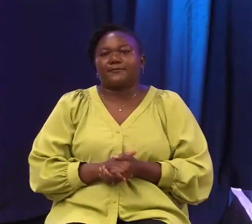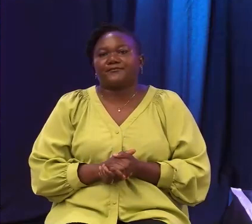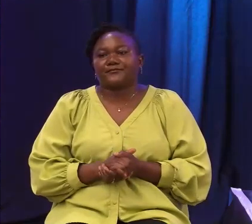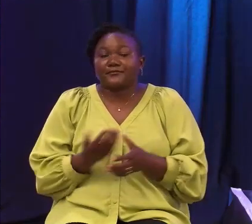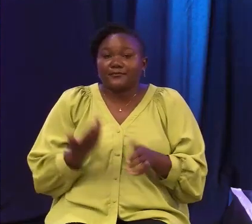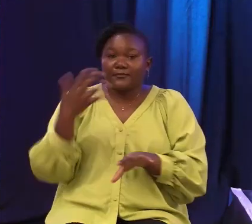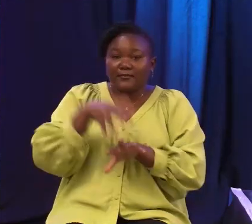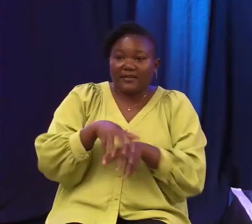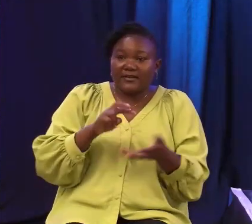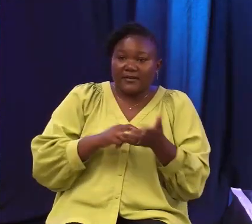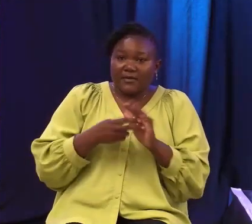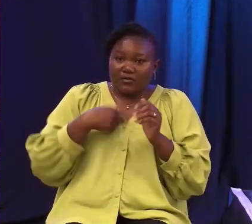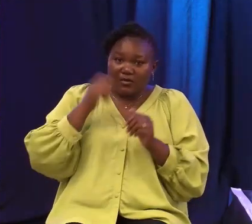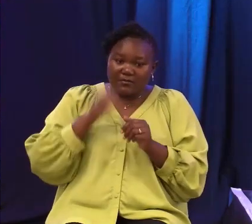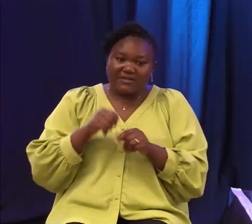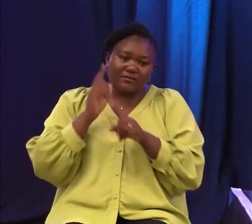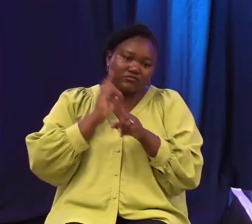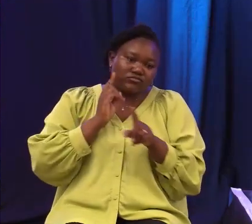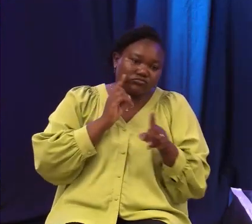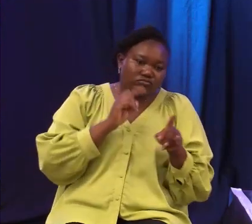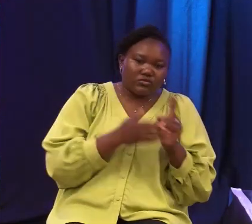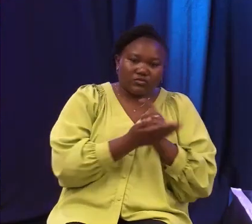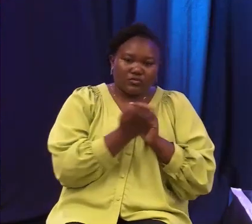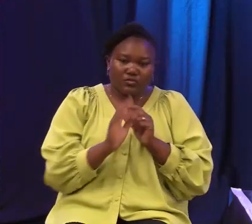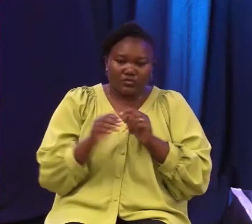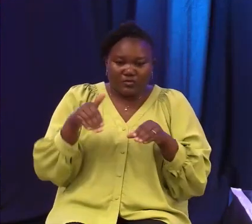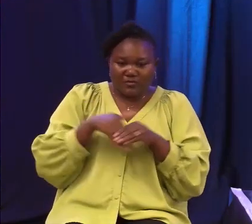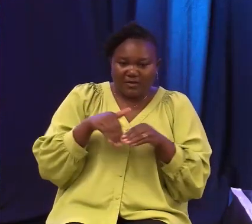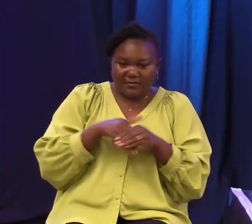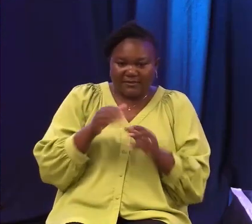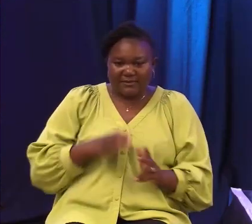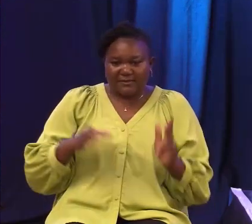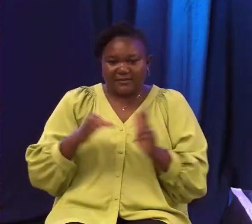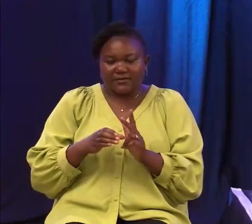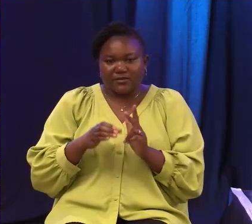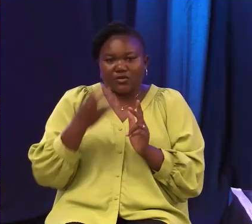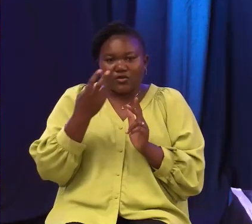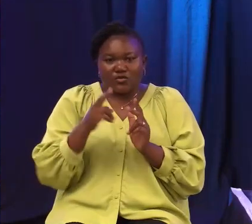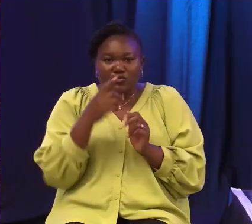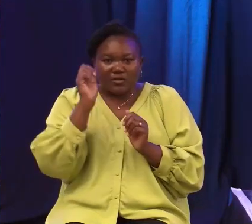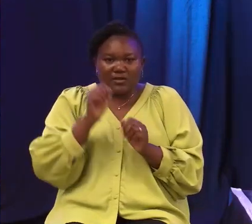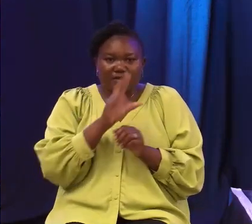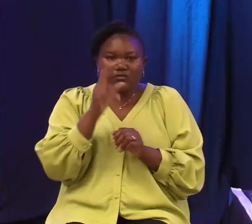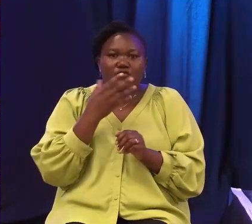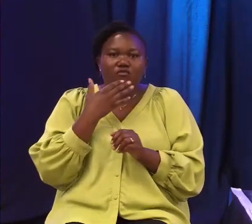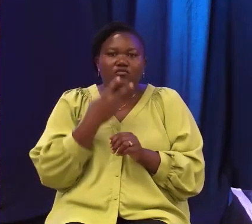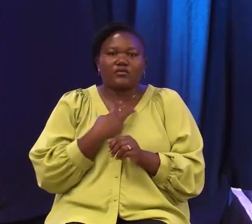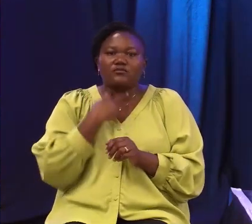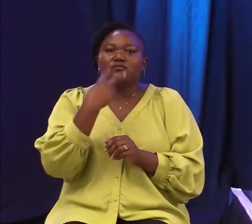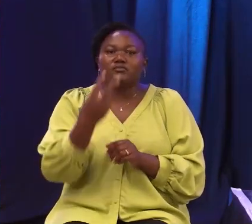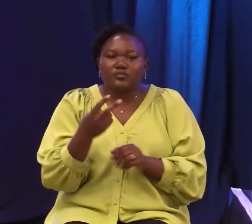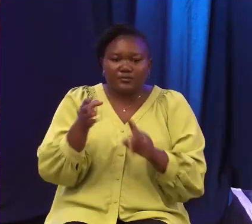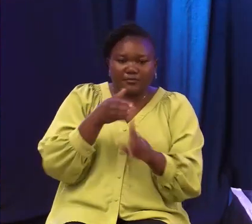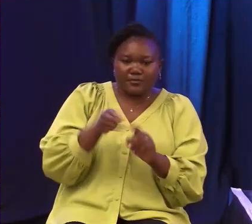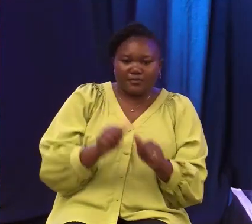Inclusivity means we have to look after all members of the society, not only those who are able to shout loudly, to lobby